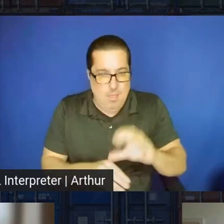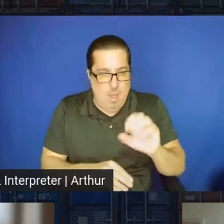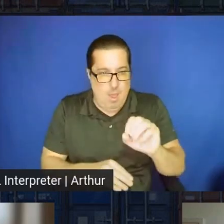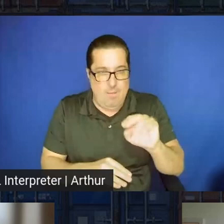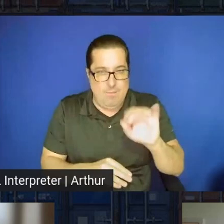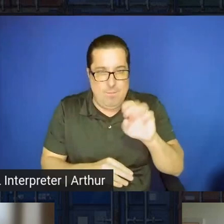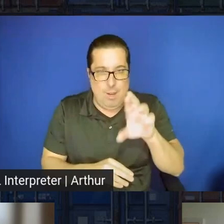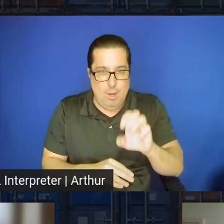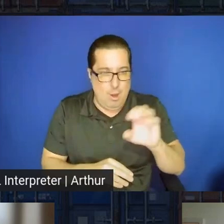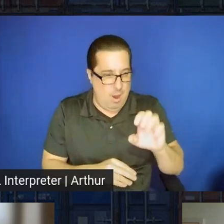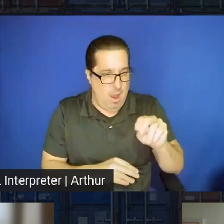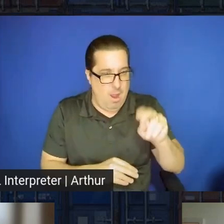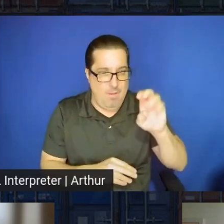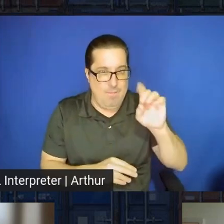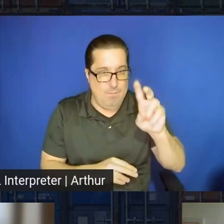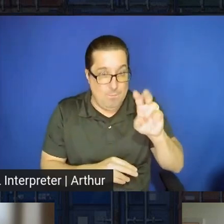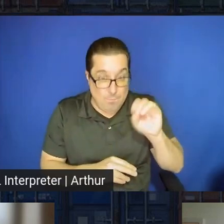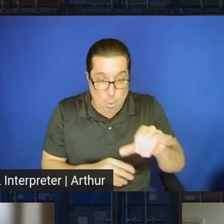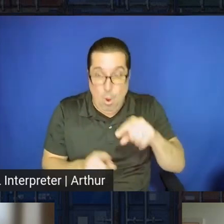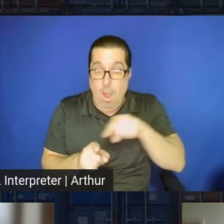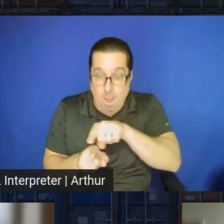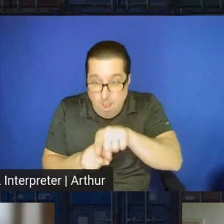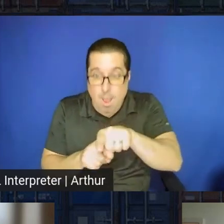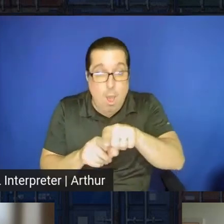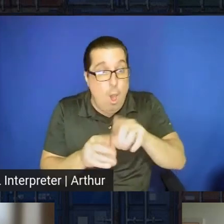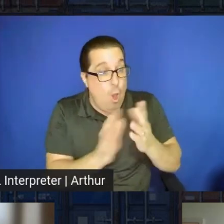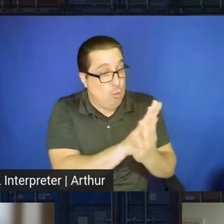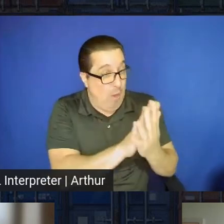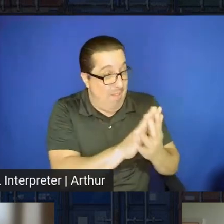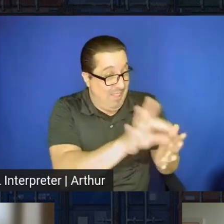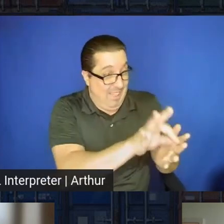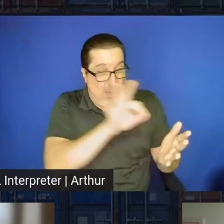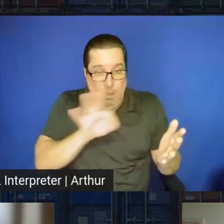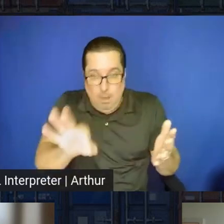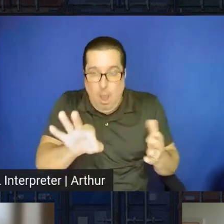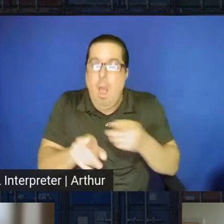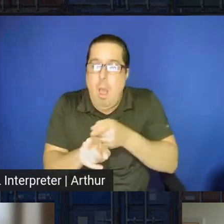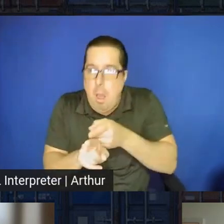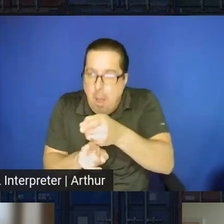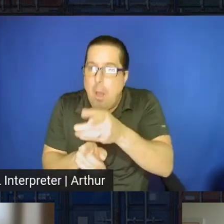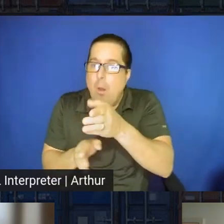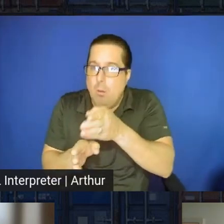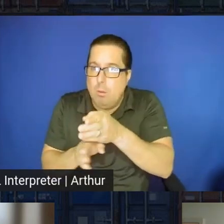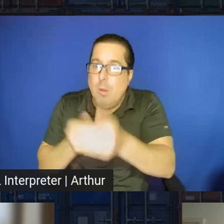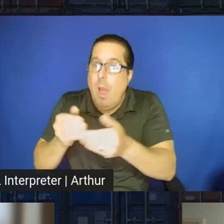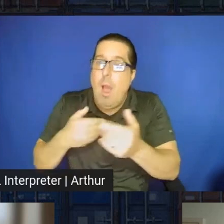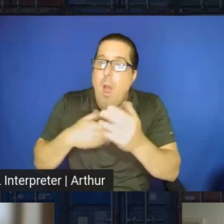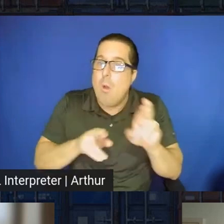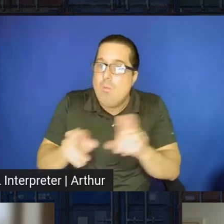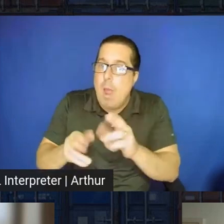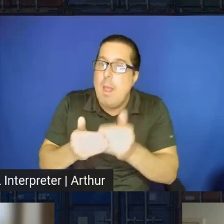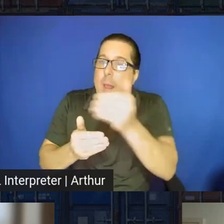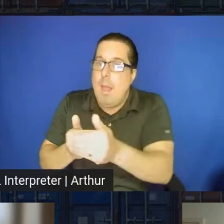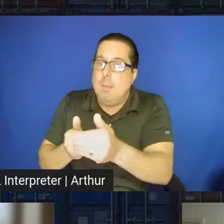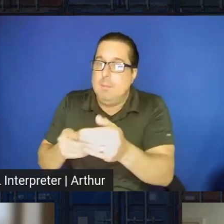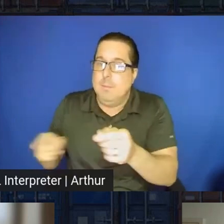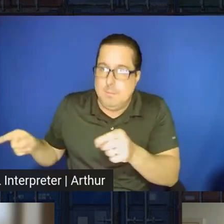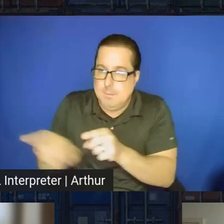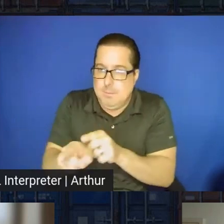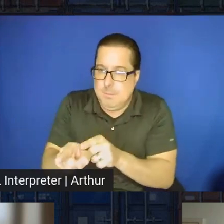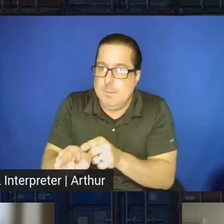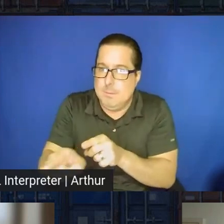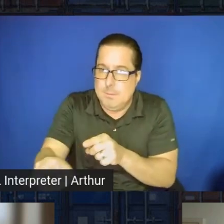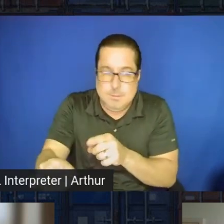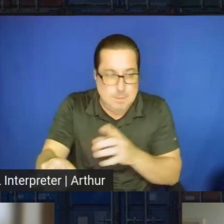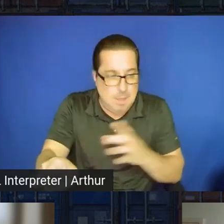and then forwarding the traffic after it comes out of that proxy toward wherever it's headed next, right? And this is like kind of leveraging